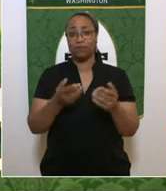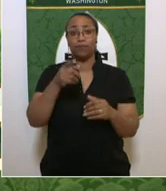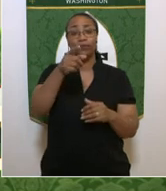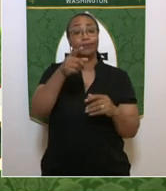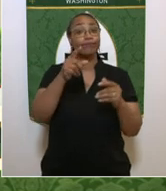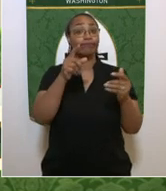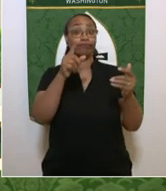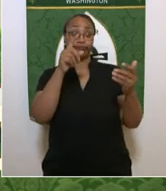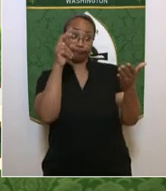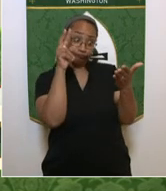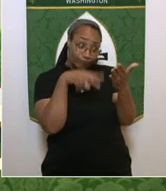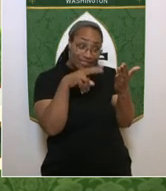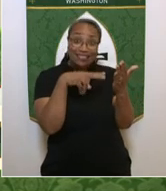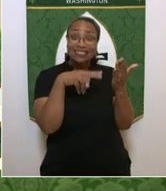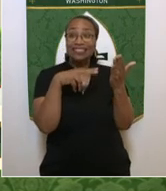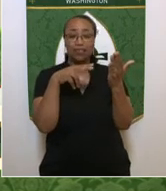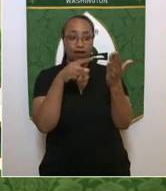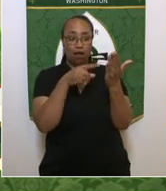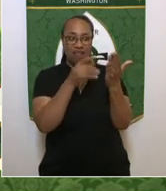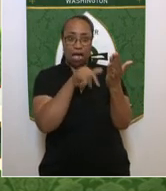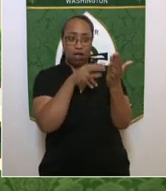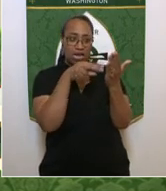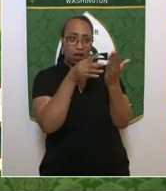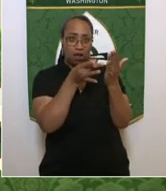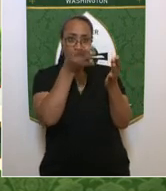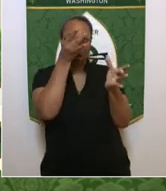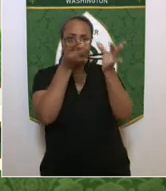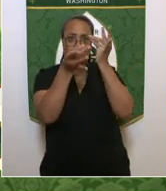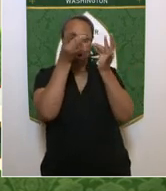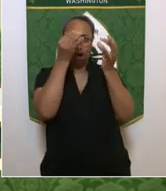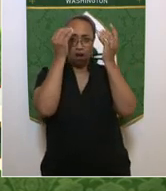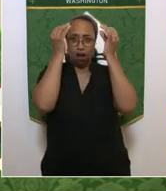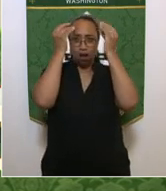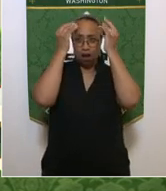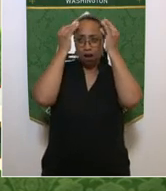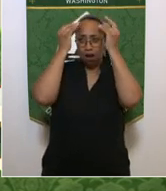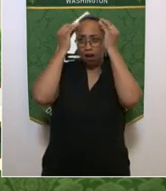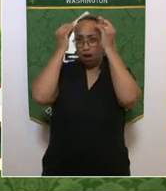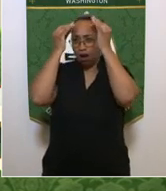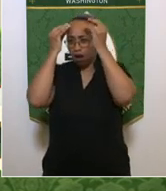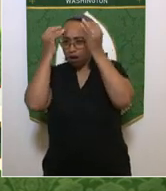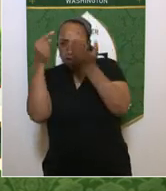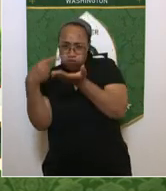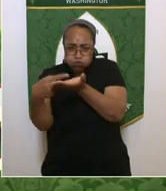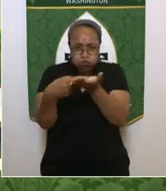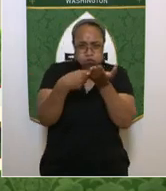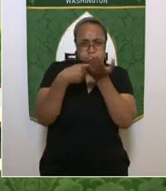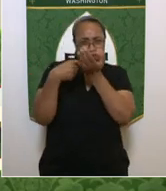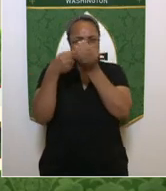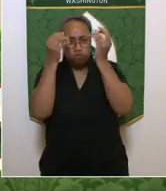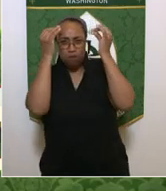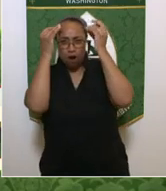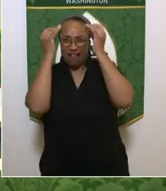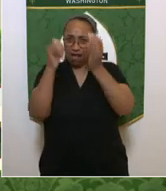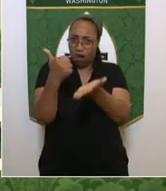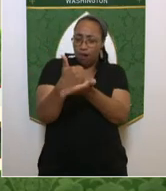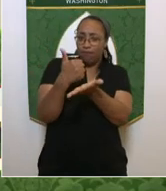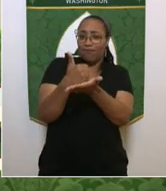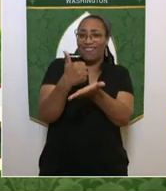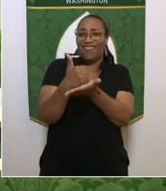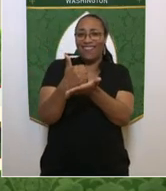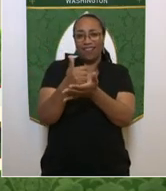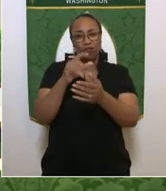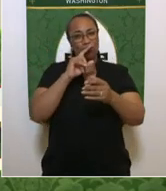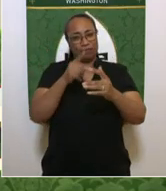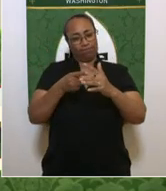words, and how important reading comprehension is, those are the building blocks for what it